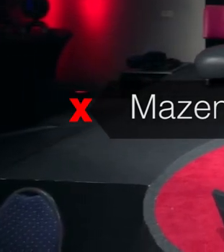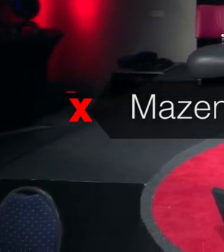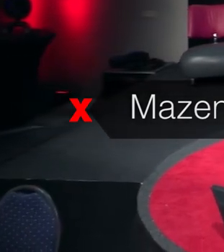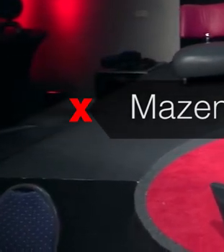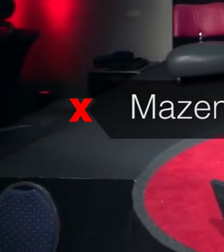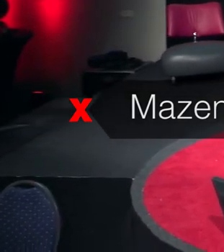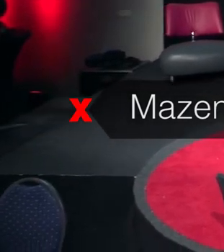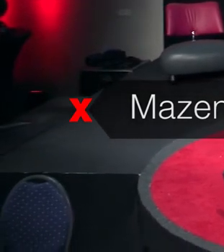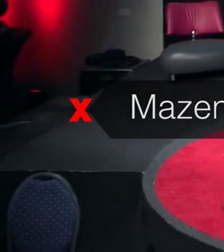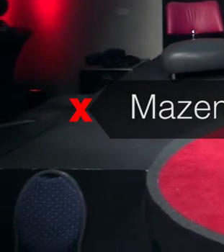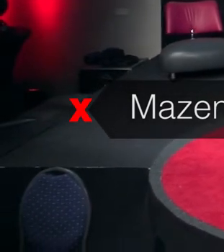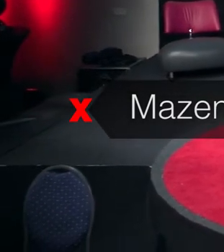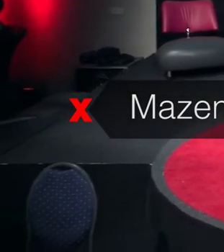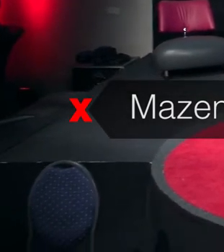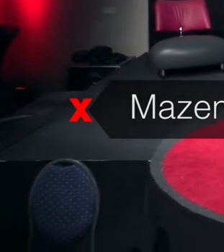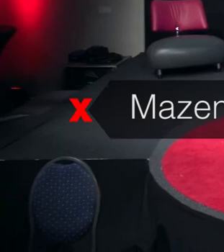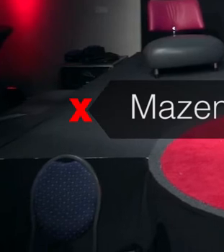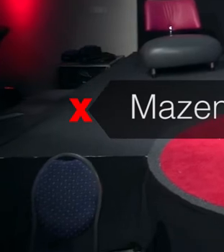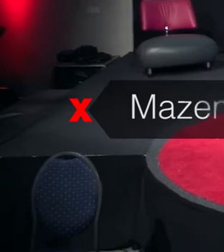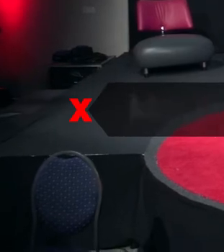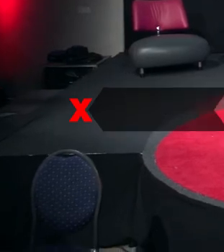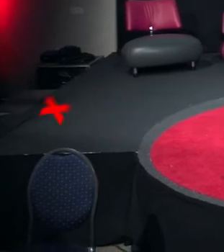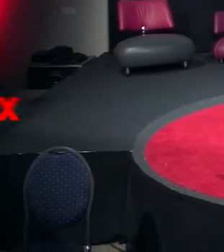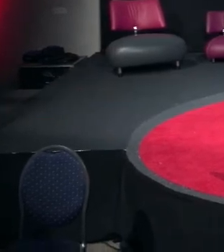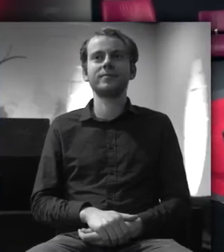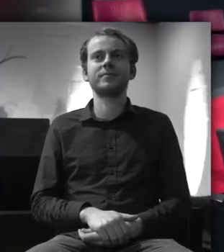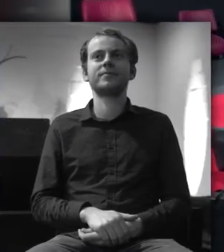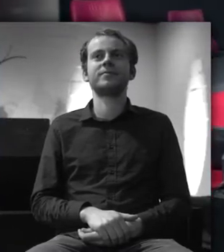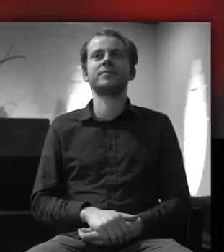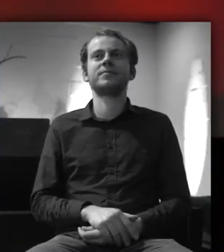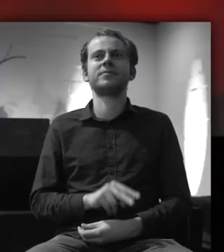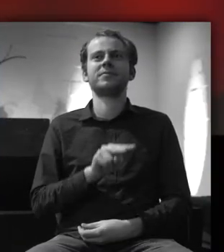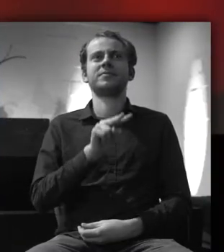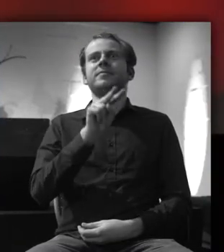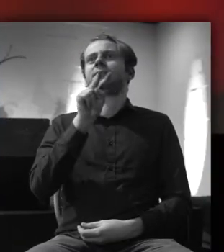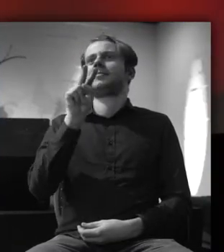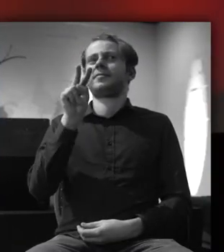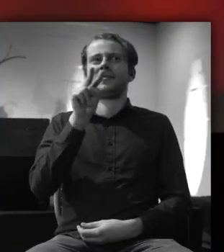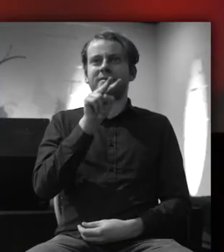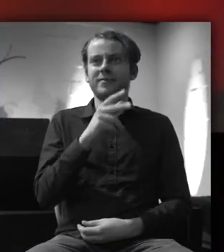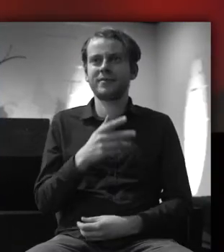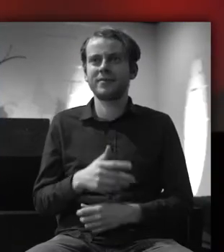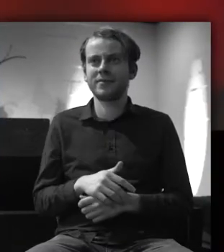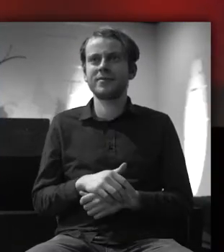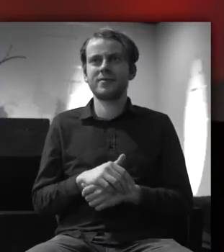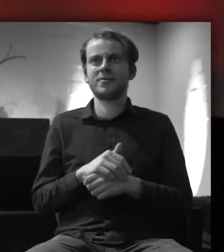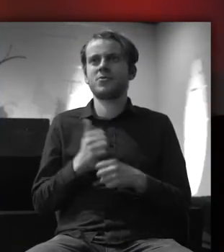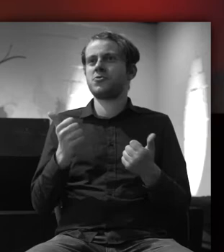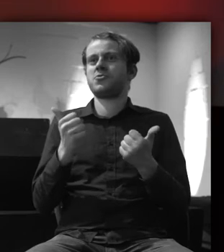Welcome everyone. Well, like the view from here is much better than from down, so I really encourage you to be here one